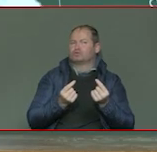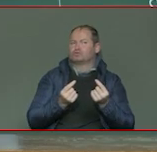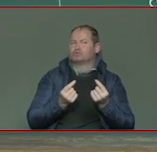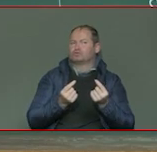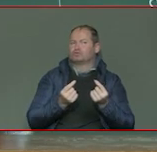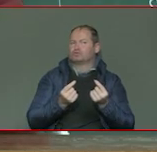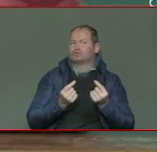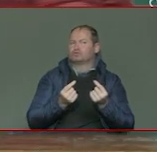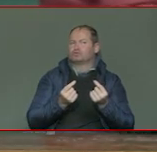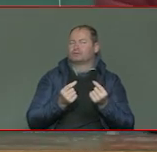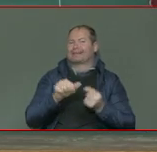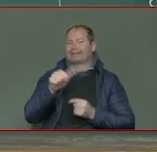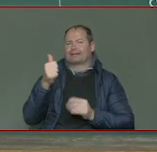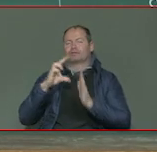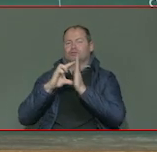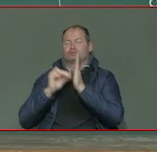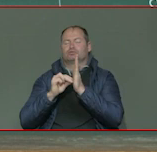use a different notation.